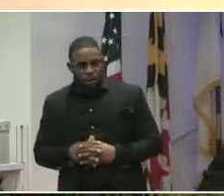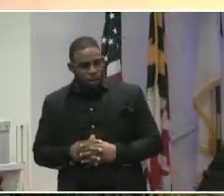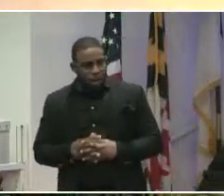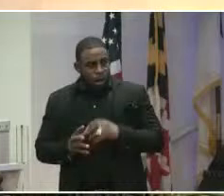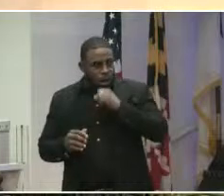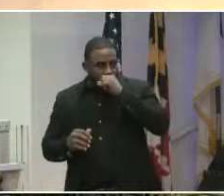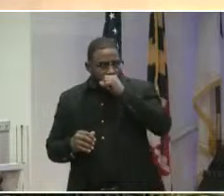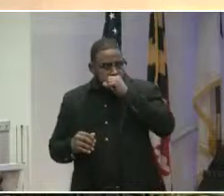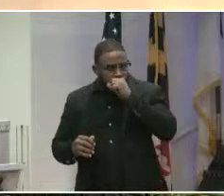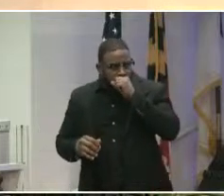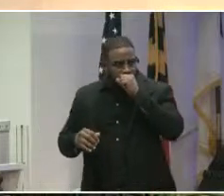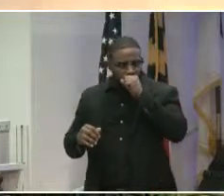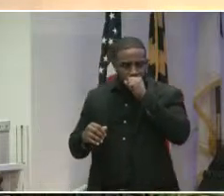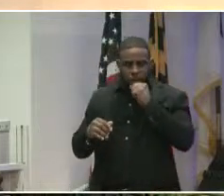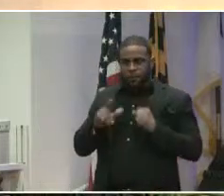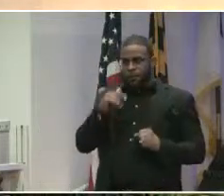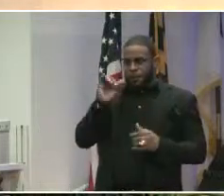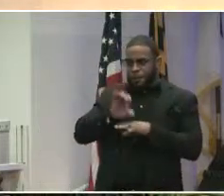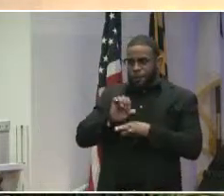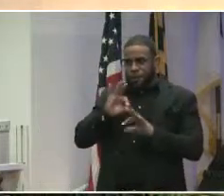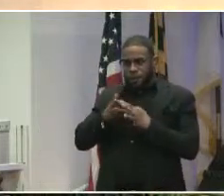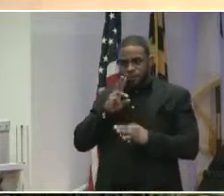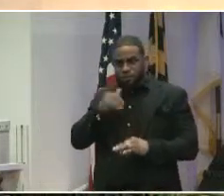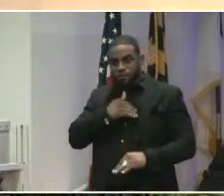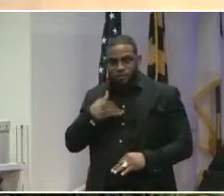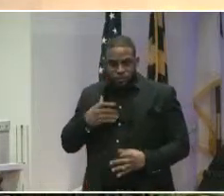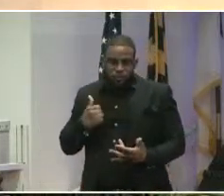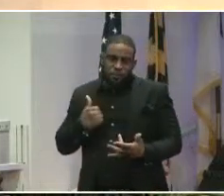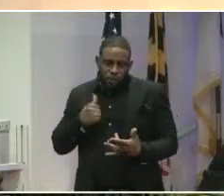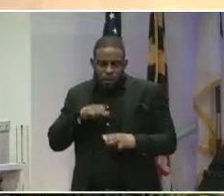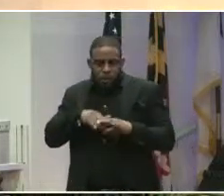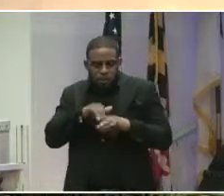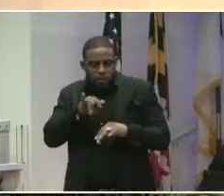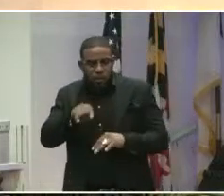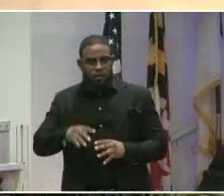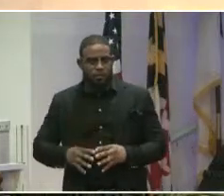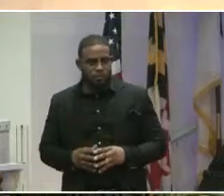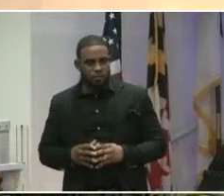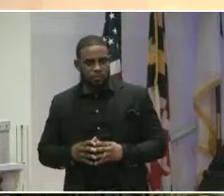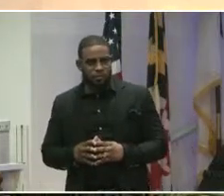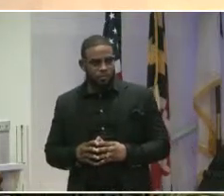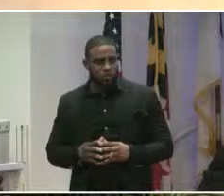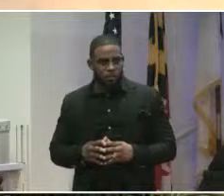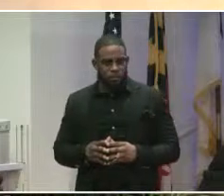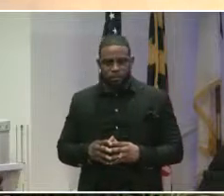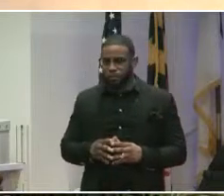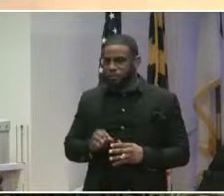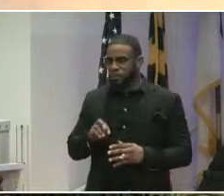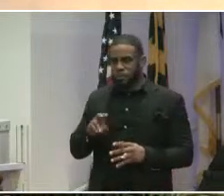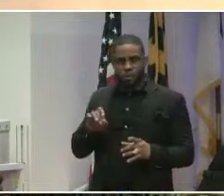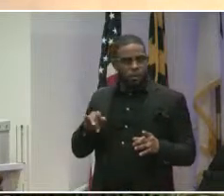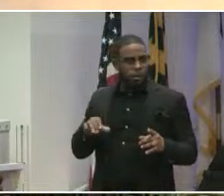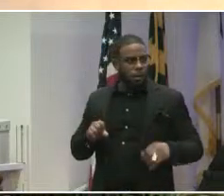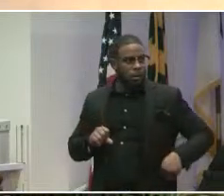They tried to talk about what church their family was a member of. That's not what we was talking about. Reverend Ellis.